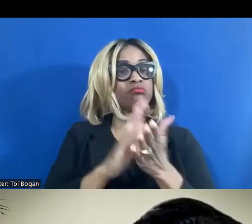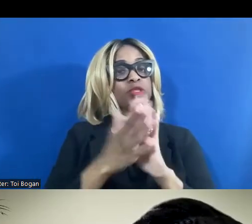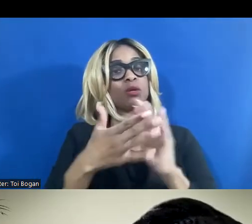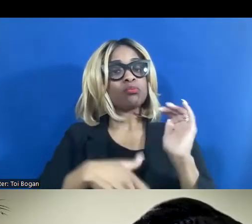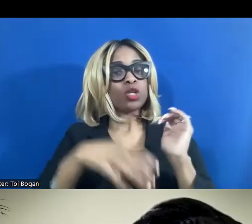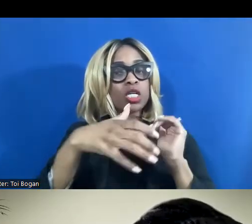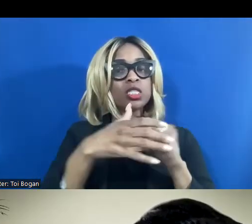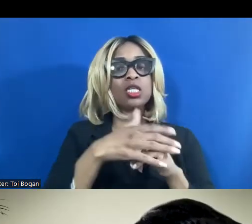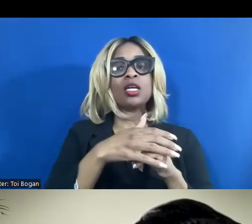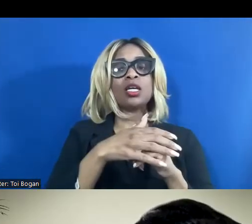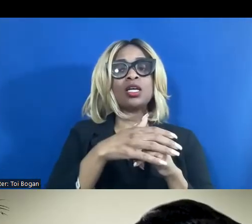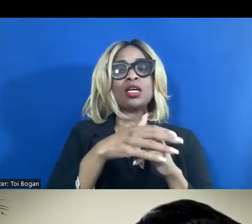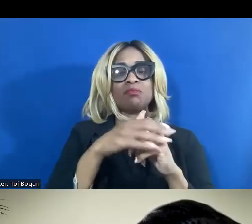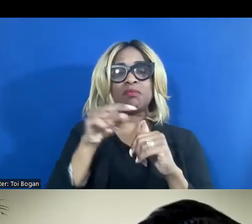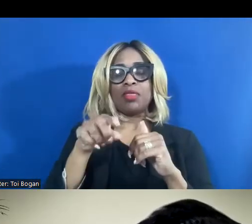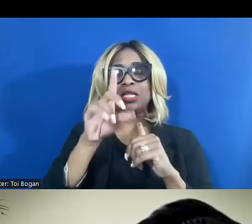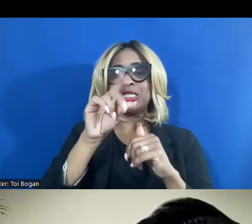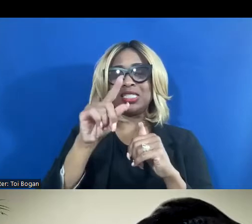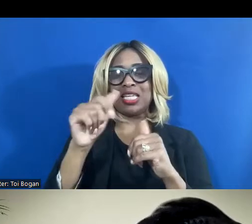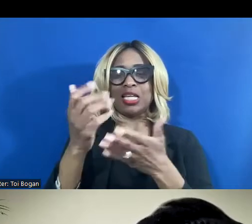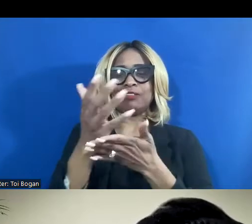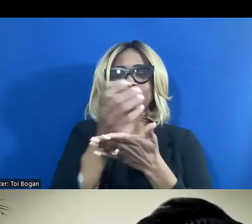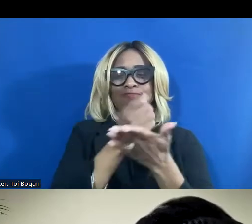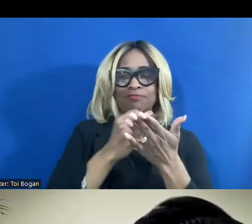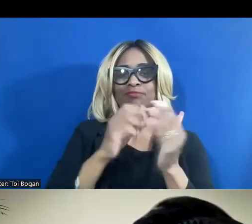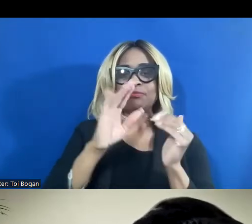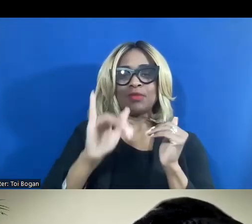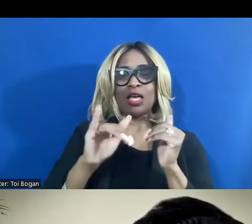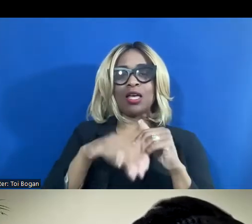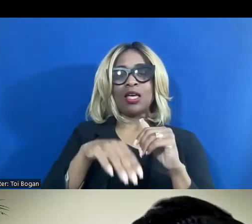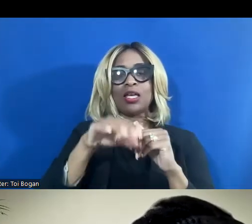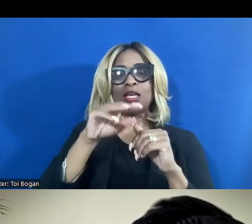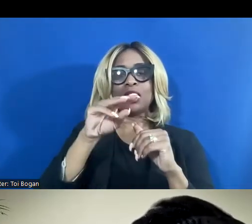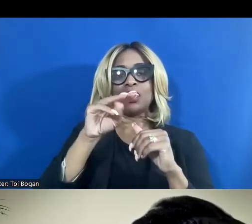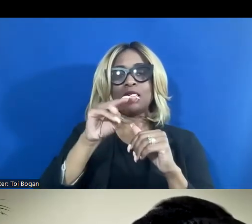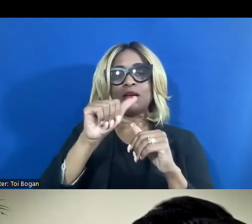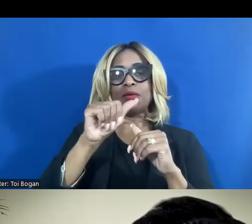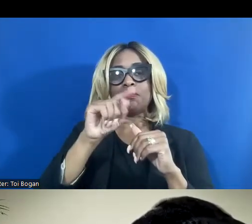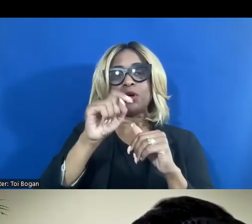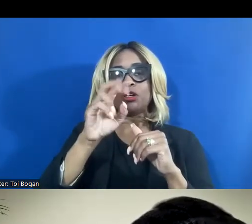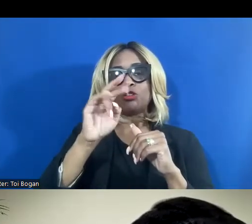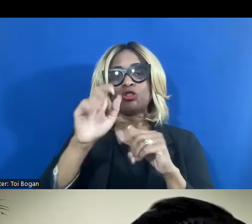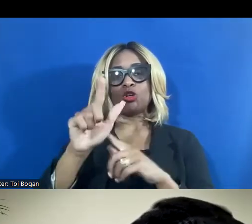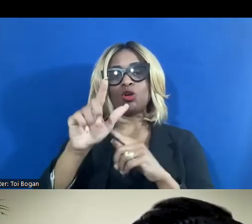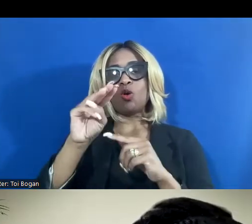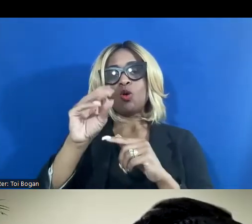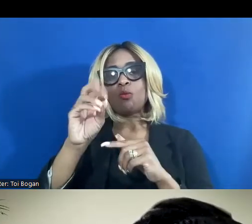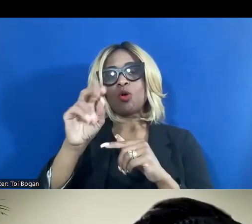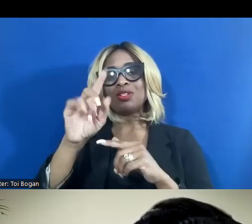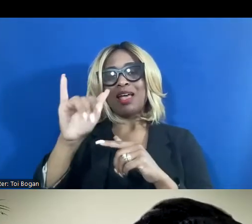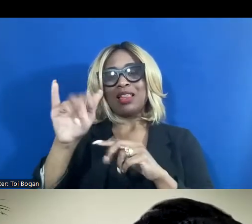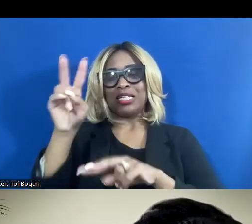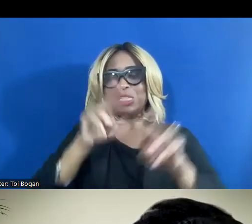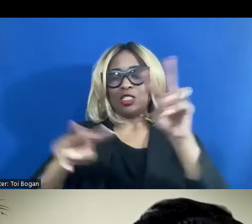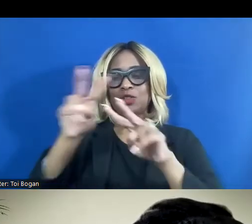And all of this data has been gathered by the Maternal Mortality Surveillance Committee.